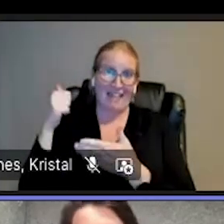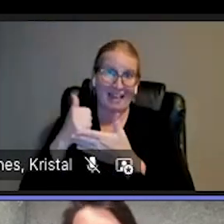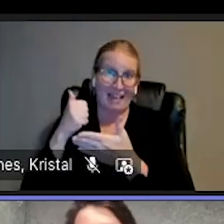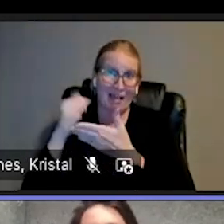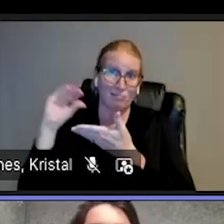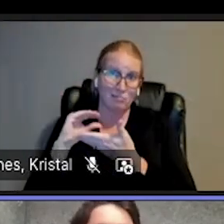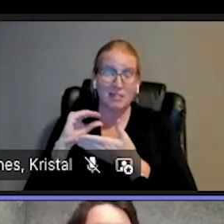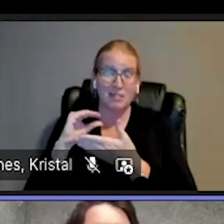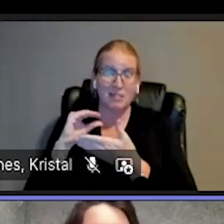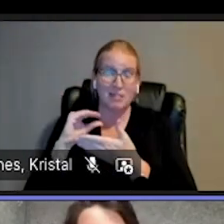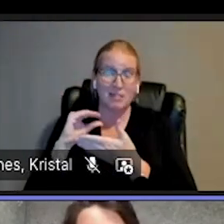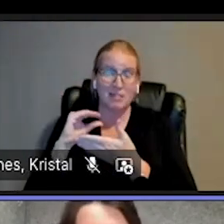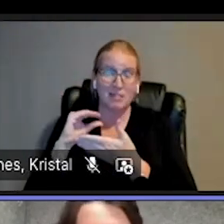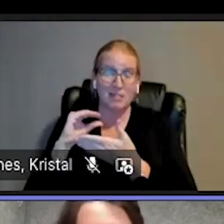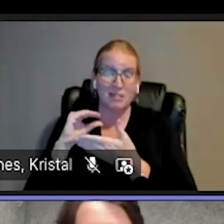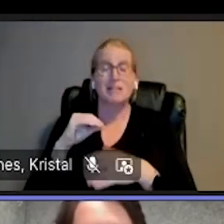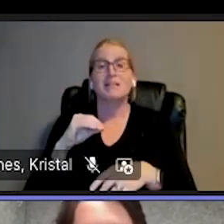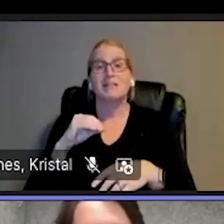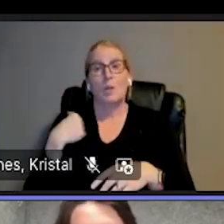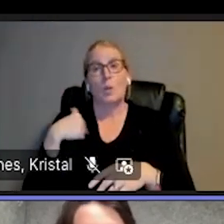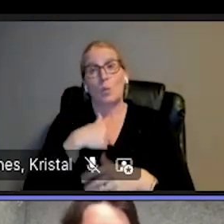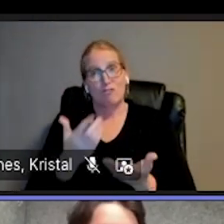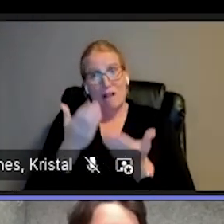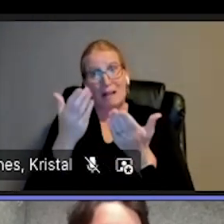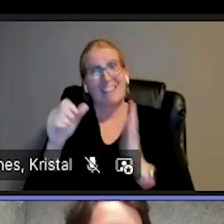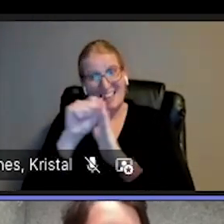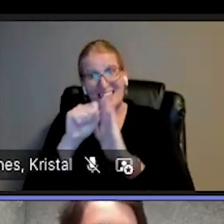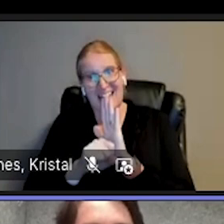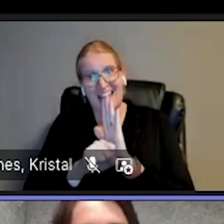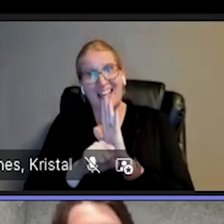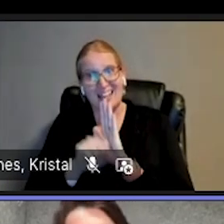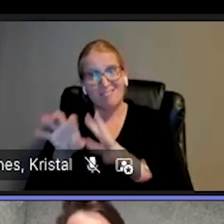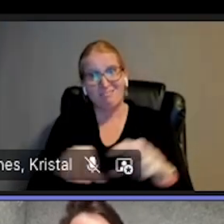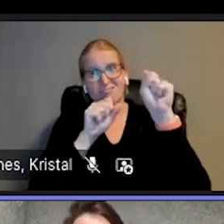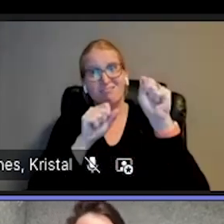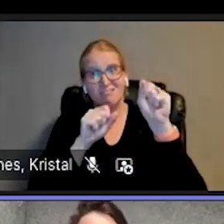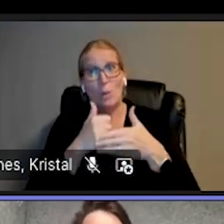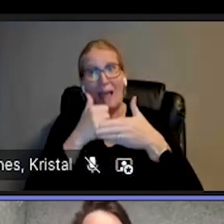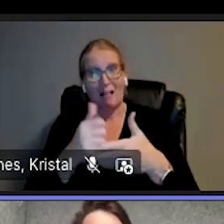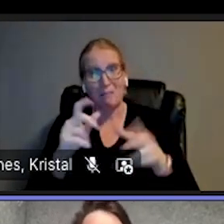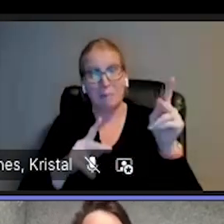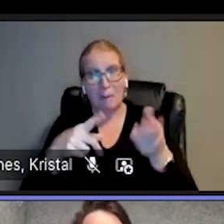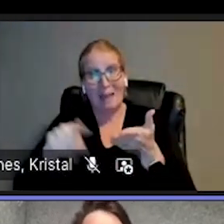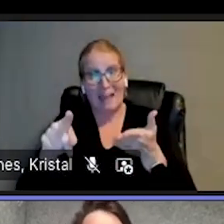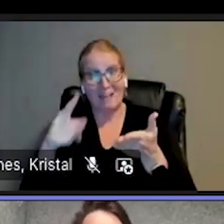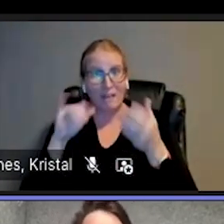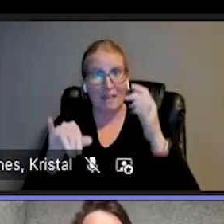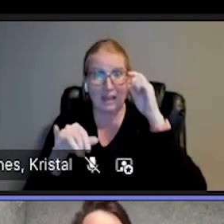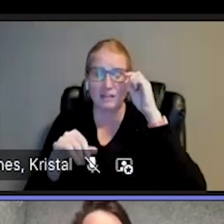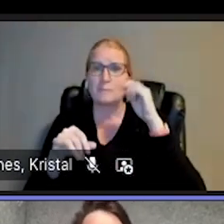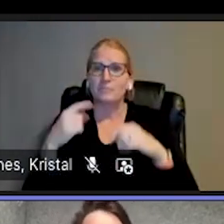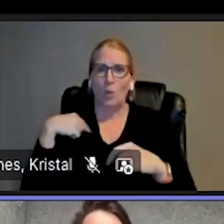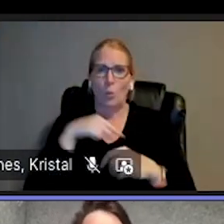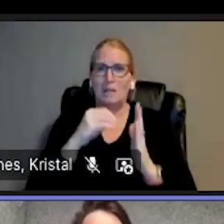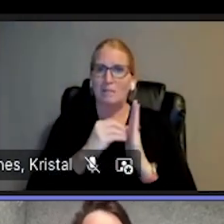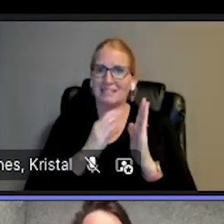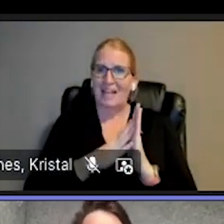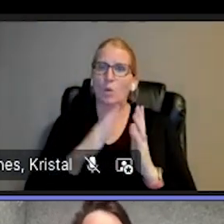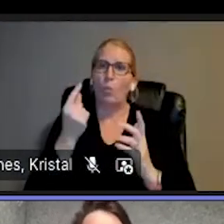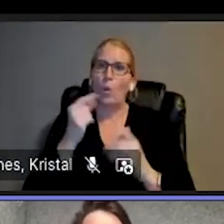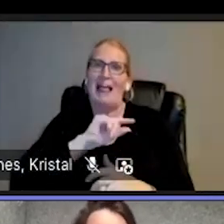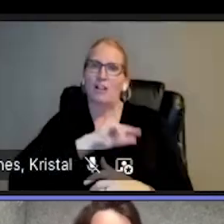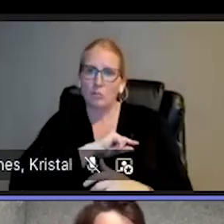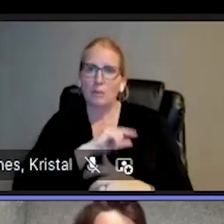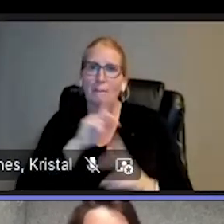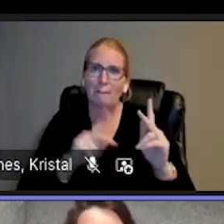and fill that gap. We put a definition of where we think eligibility should be and what we think should be